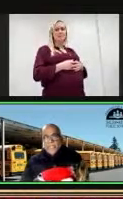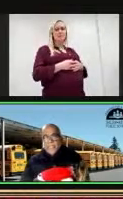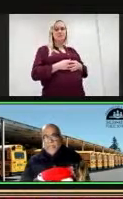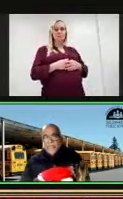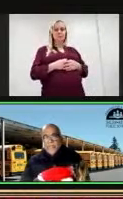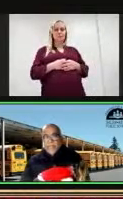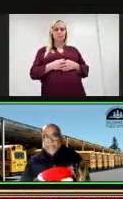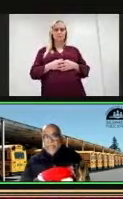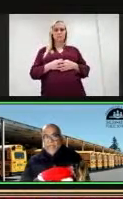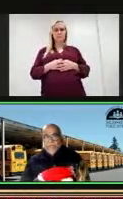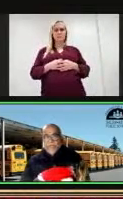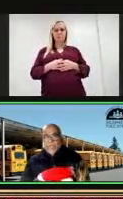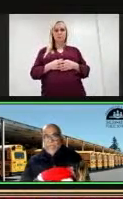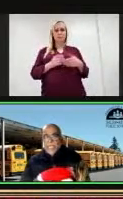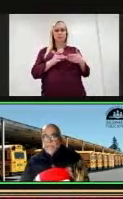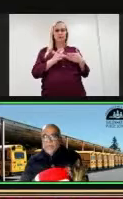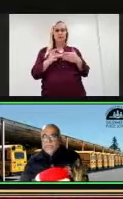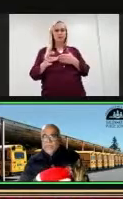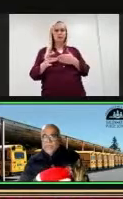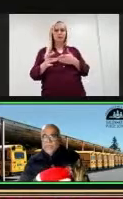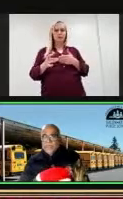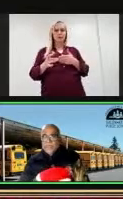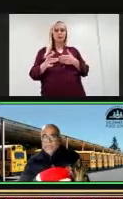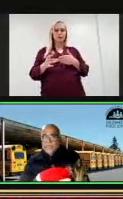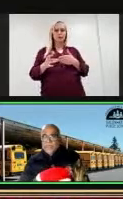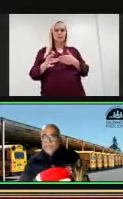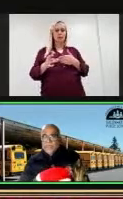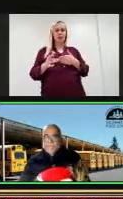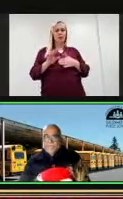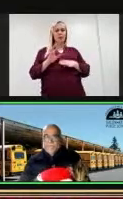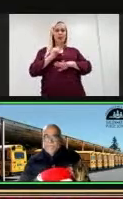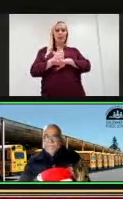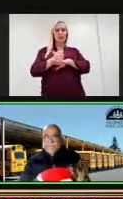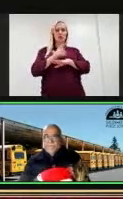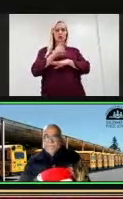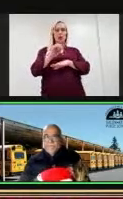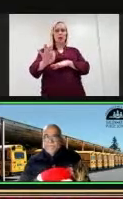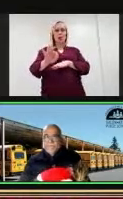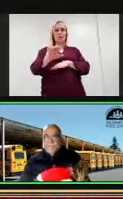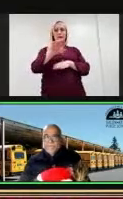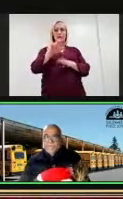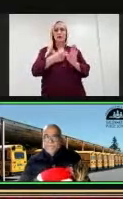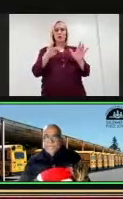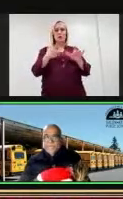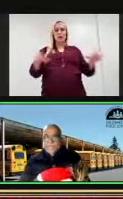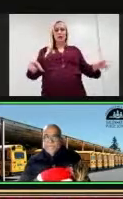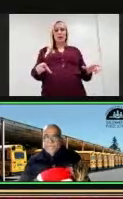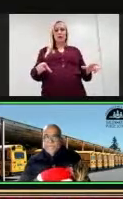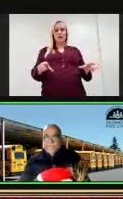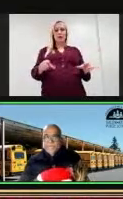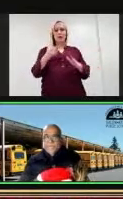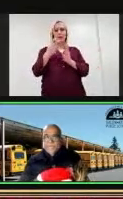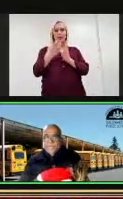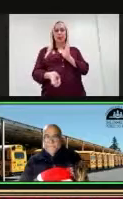Leading the implementation of dual language immersion.